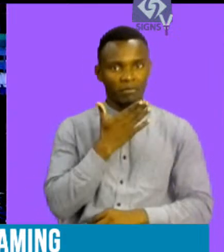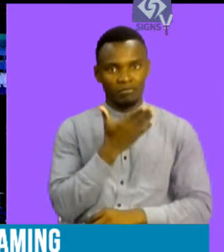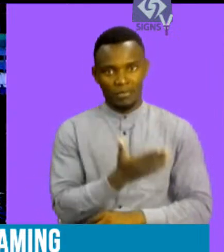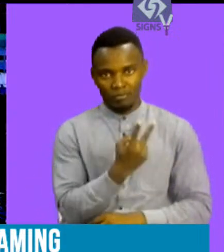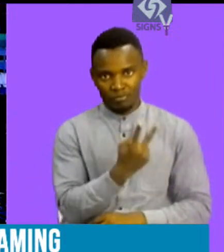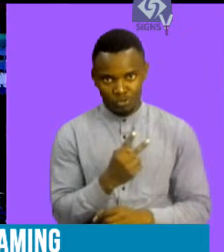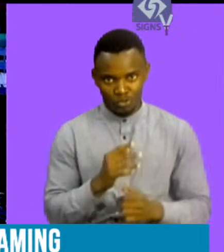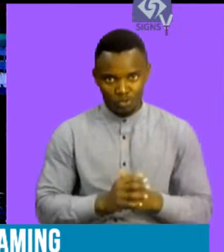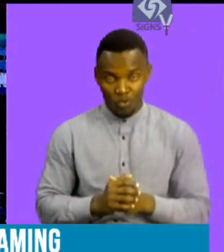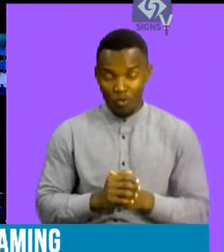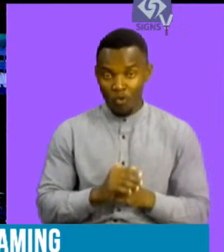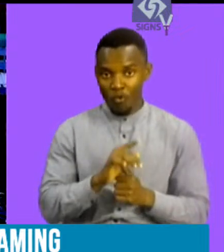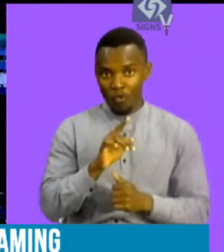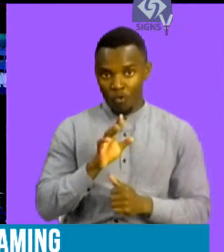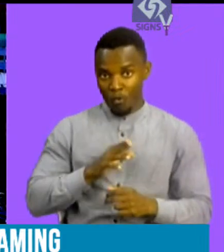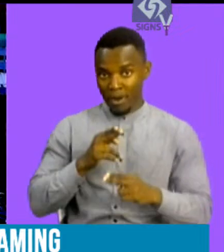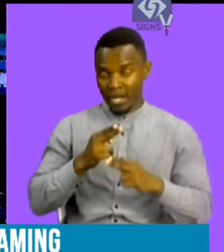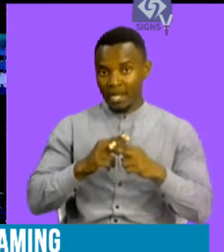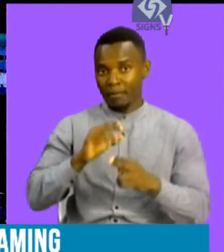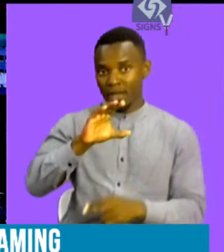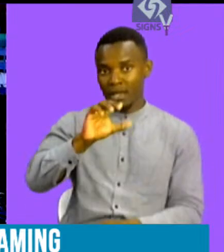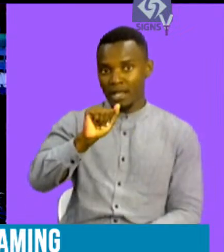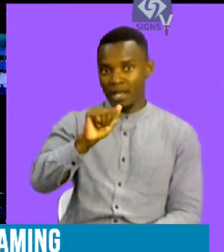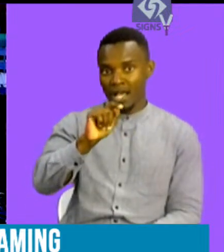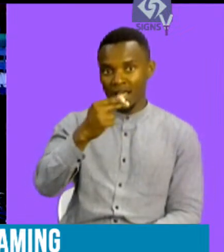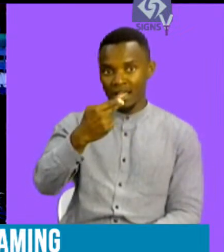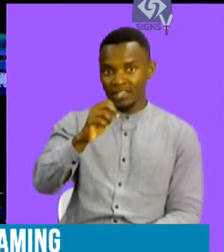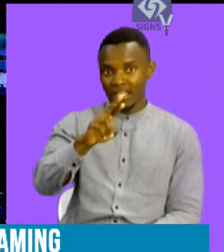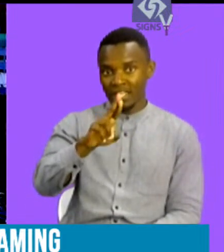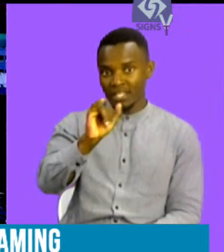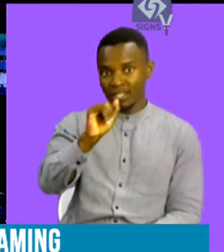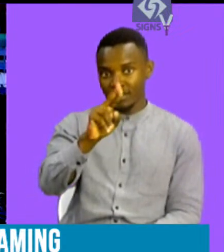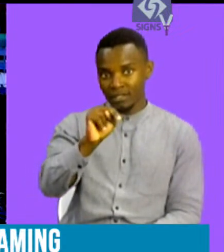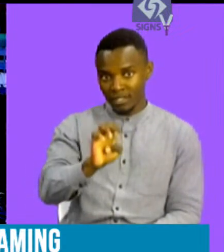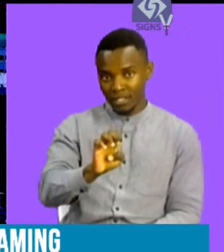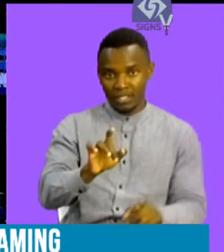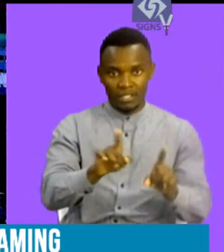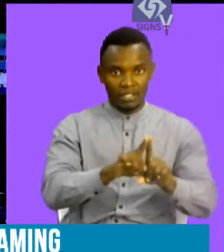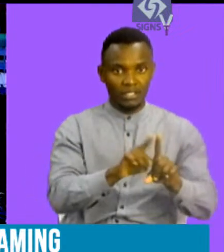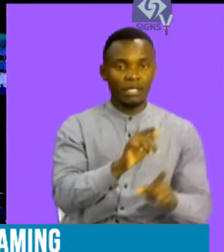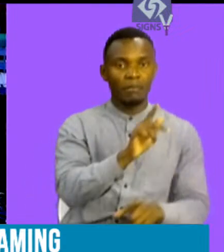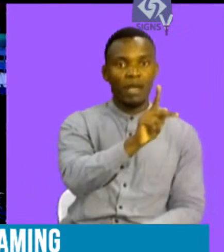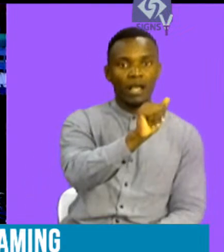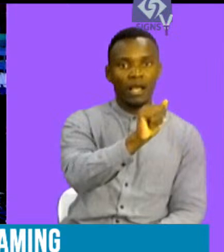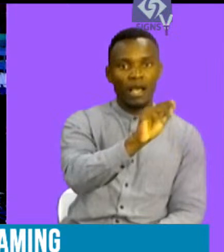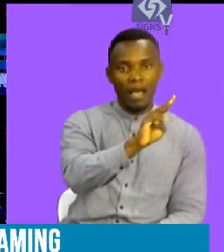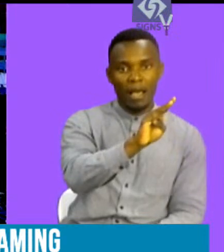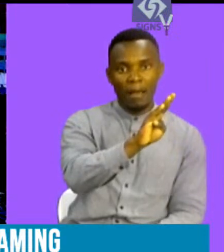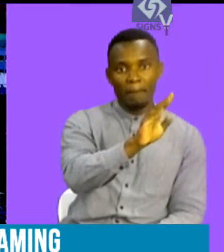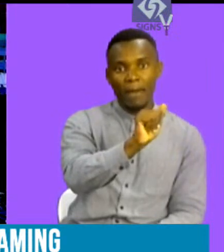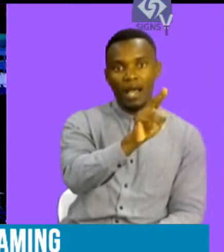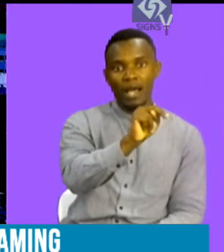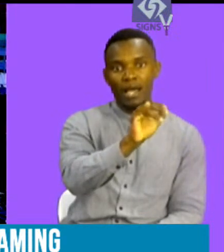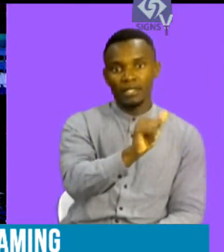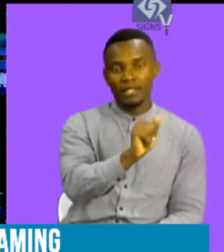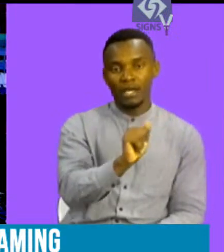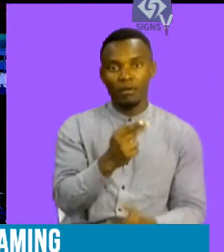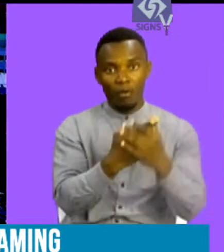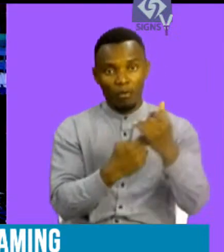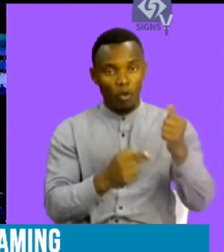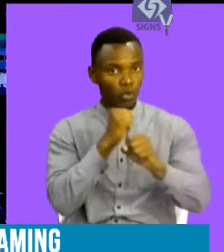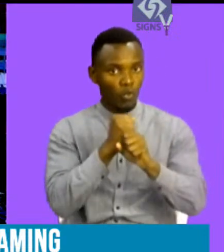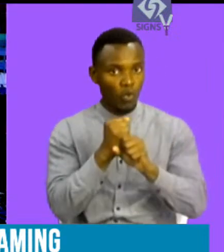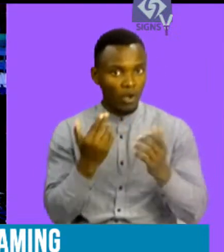are Catherine Mwangi and Mr. Lincoln Kabanya. They are all or both from the Nairobi